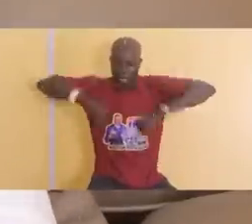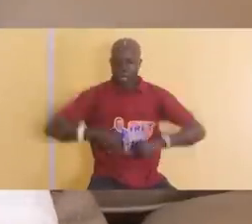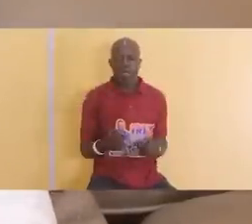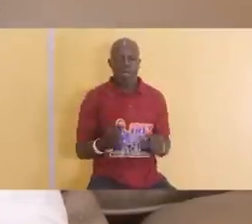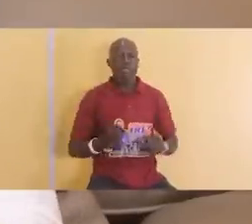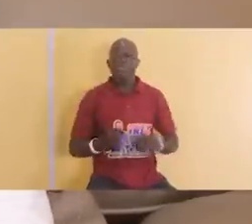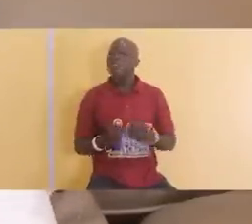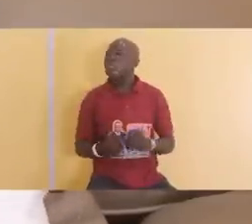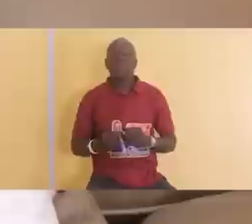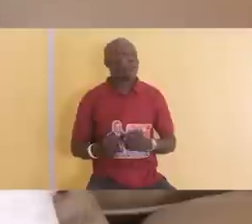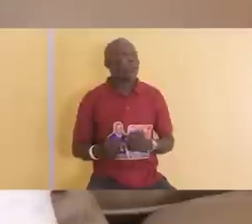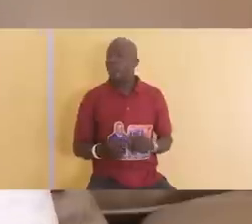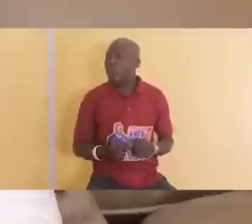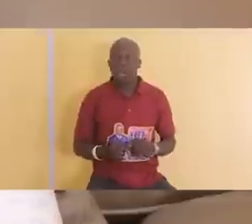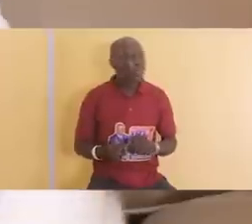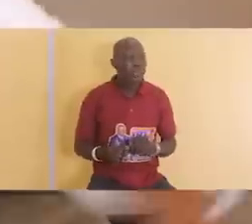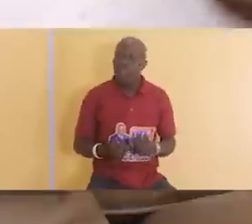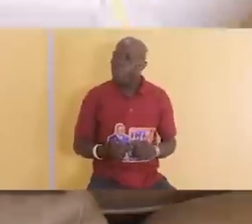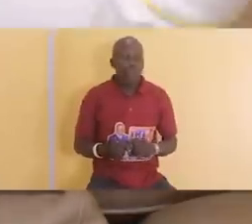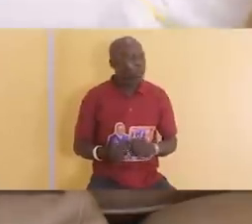oruko Jesu